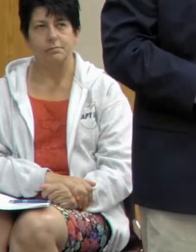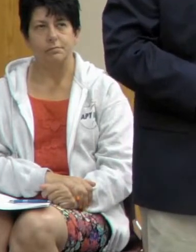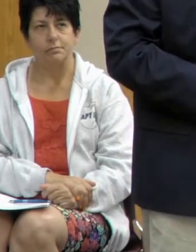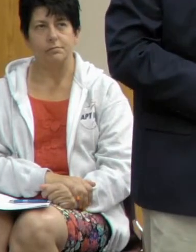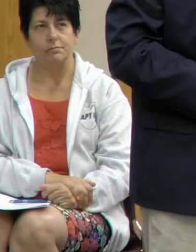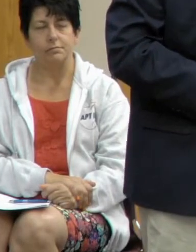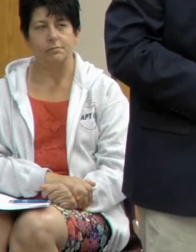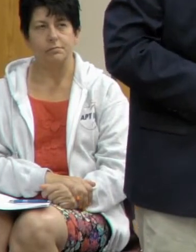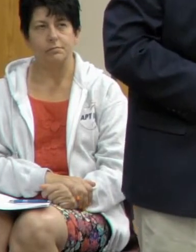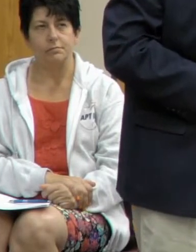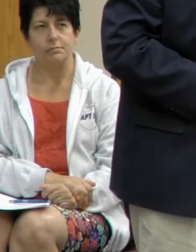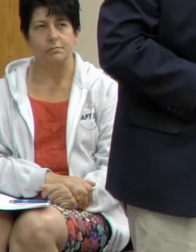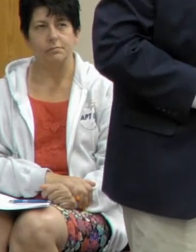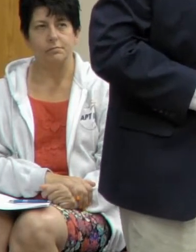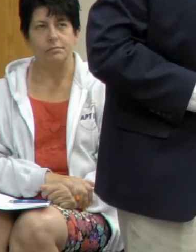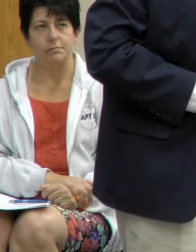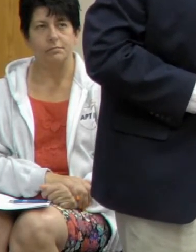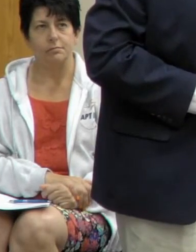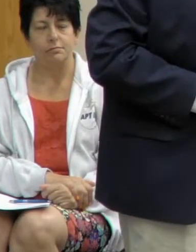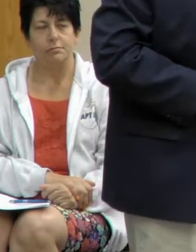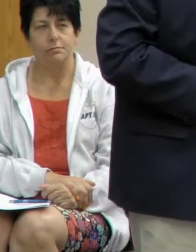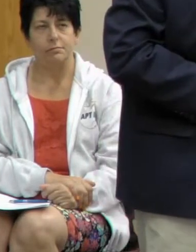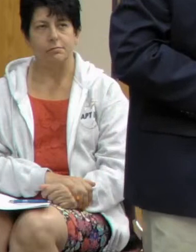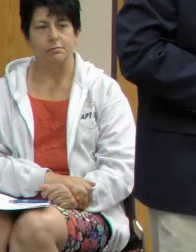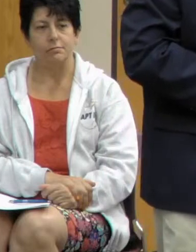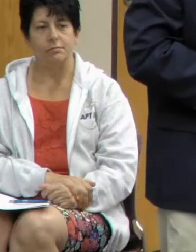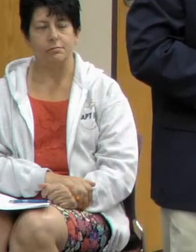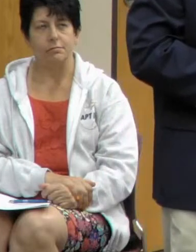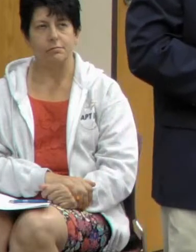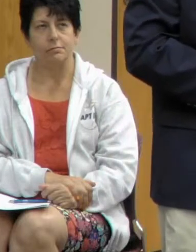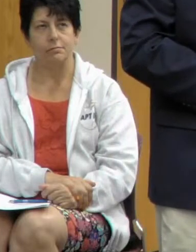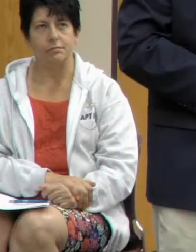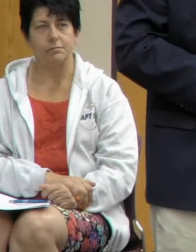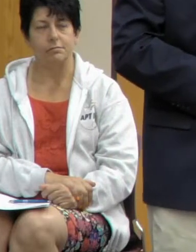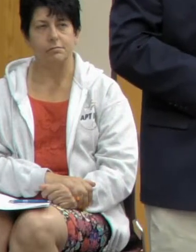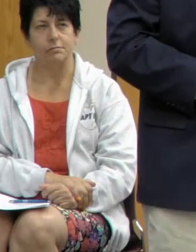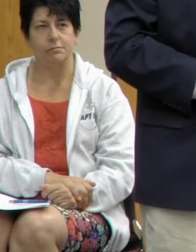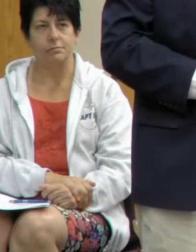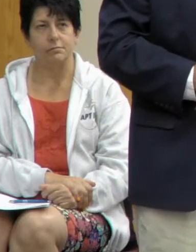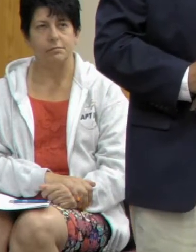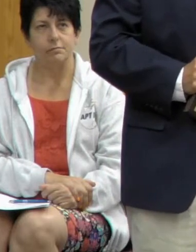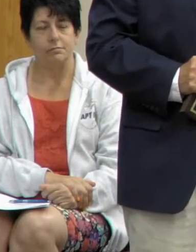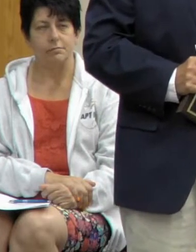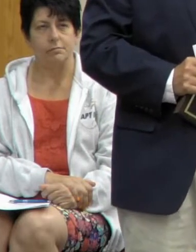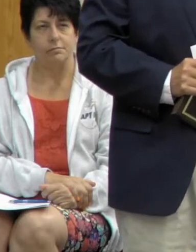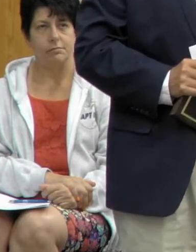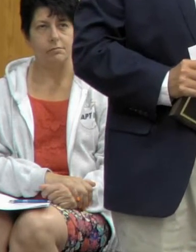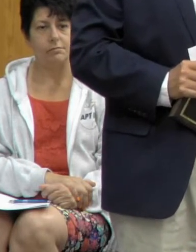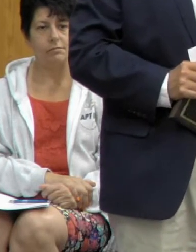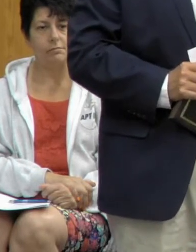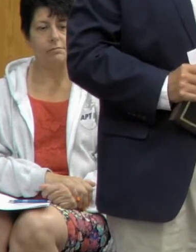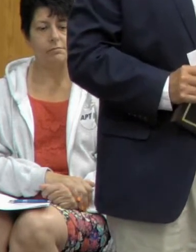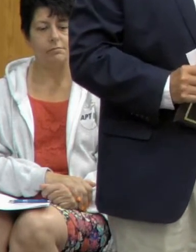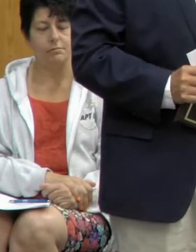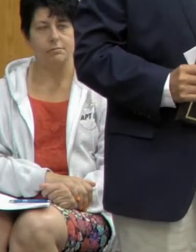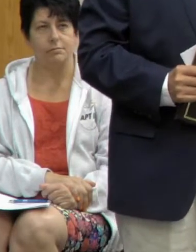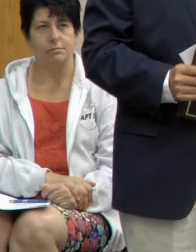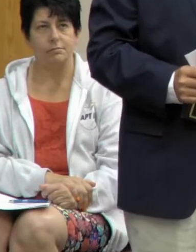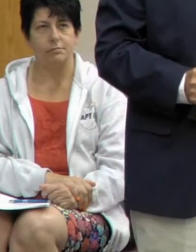boards, Roger Benucci, who was president when I came back, and just so many other people, the staff that I got to work with, and just